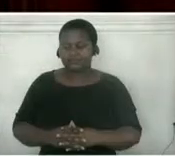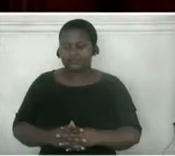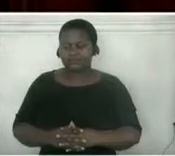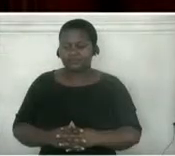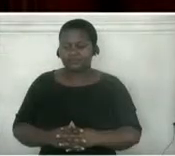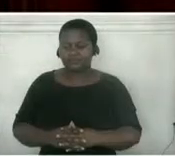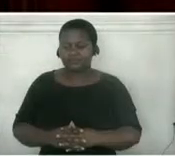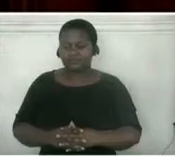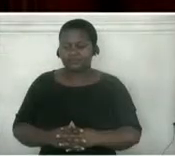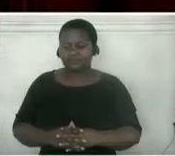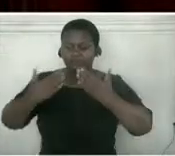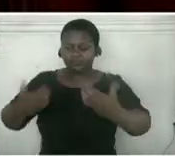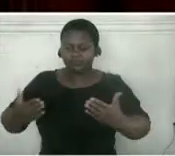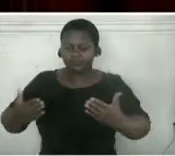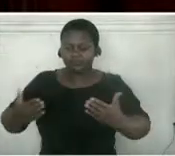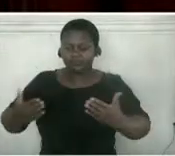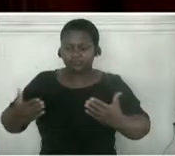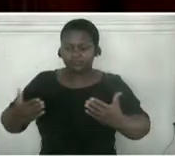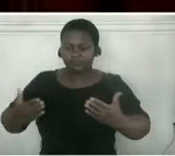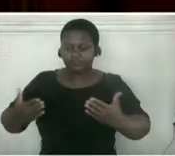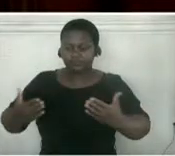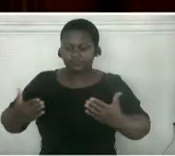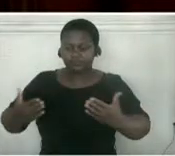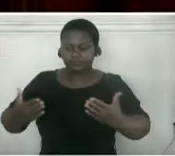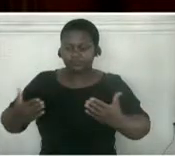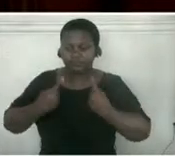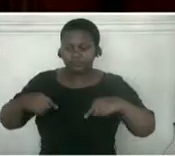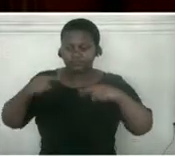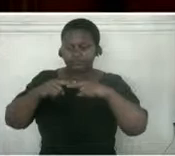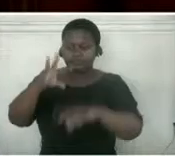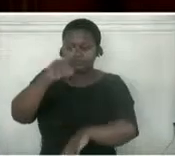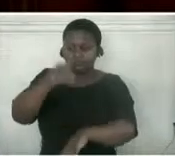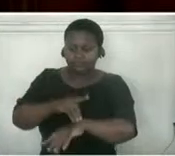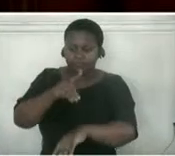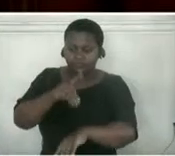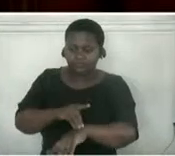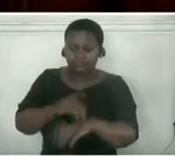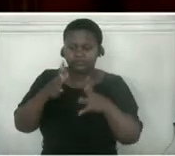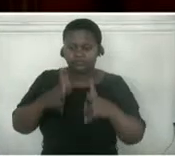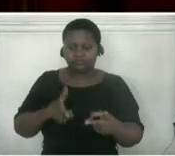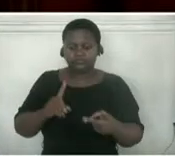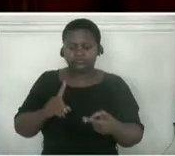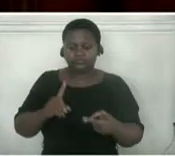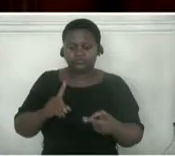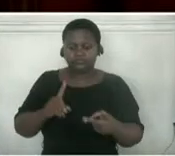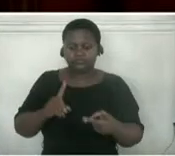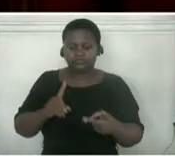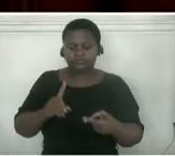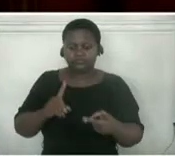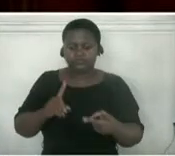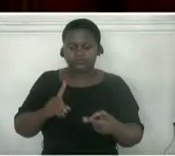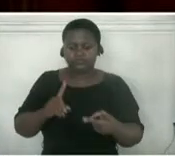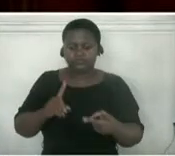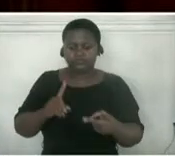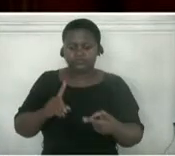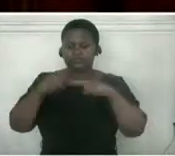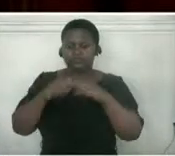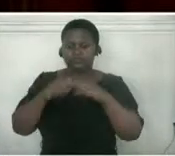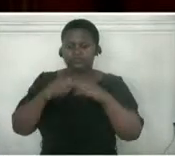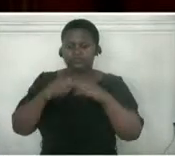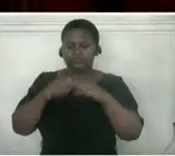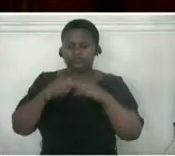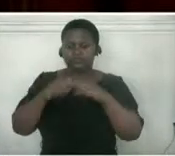We thank you. We thank our doctors, nurses. We thank our